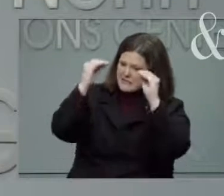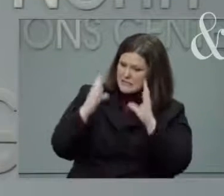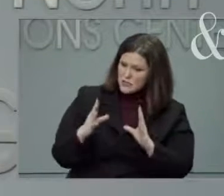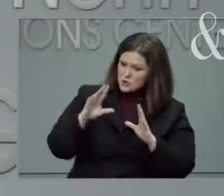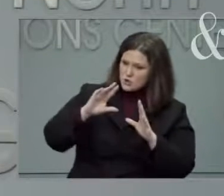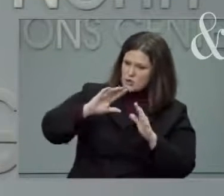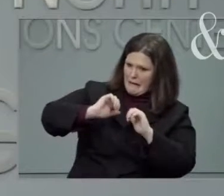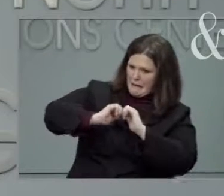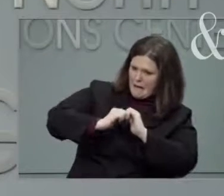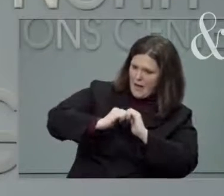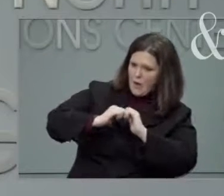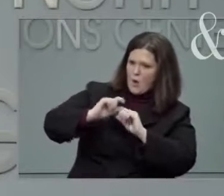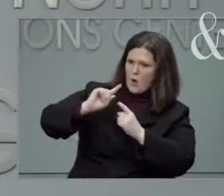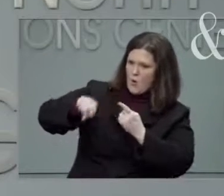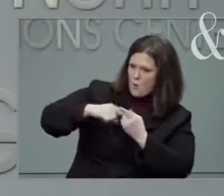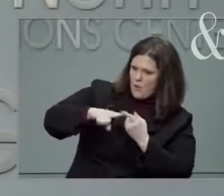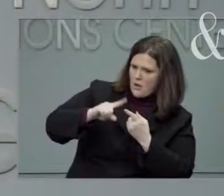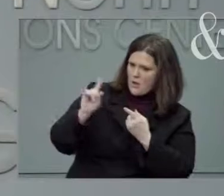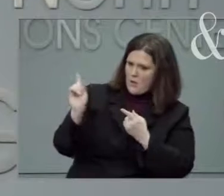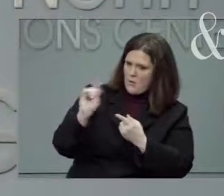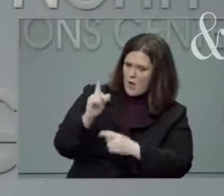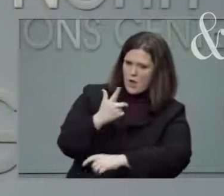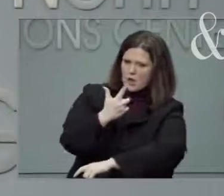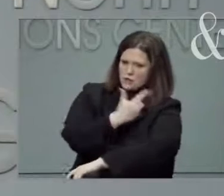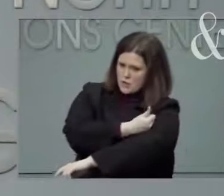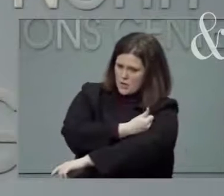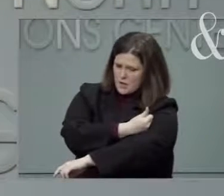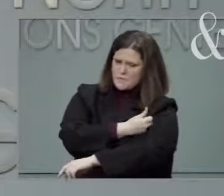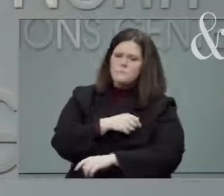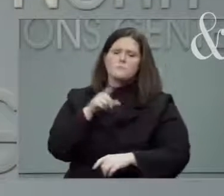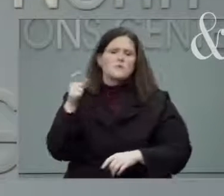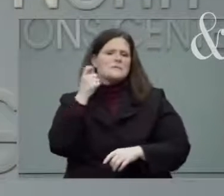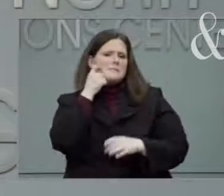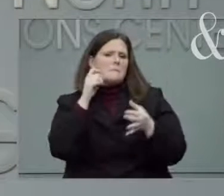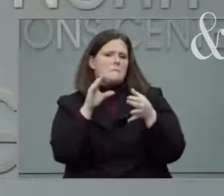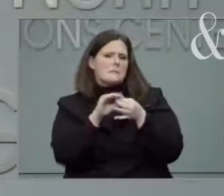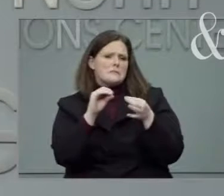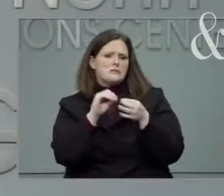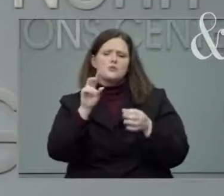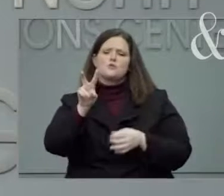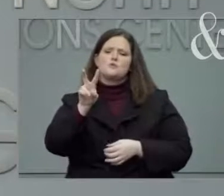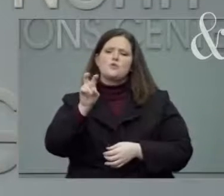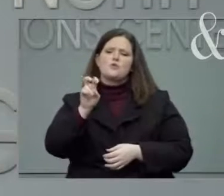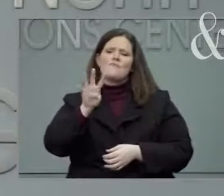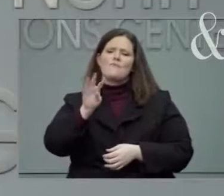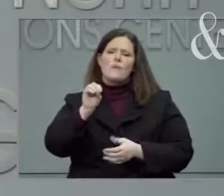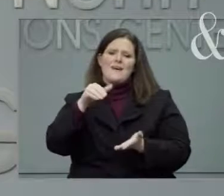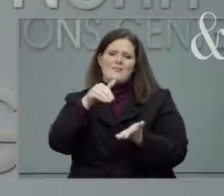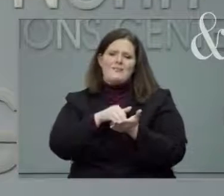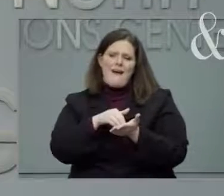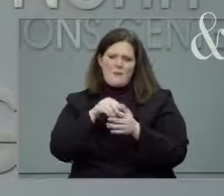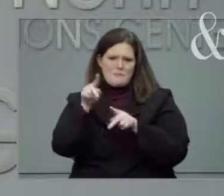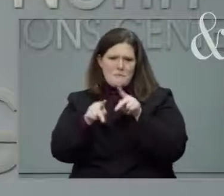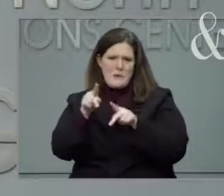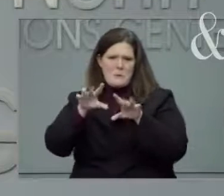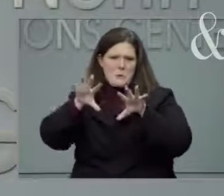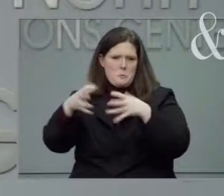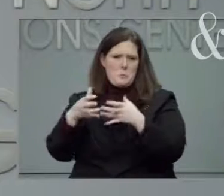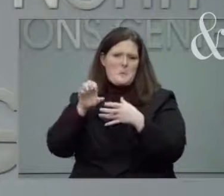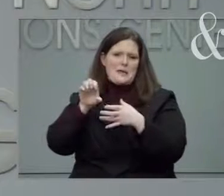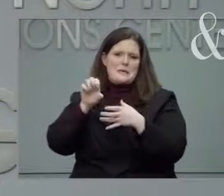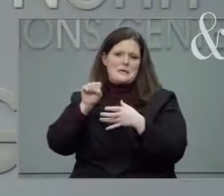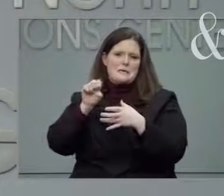And then additionally, with the 240,000 that you mentioned earlier, and also the number of people 65 and up who have yet to